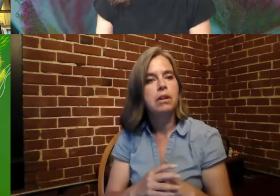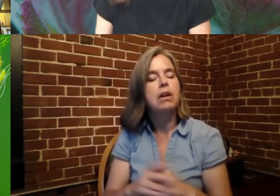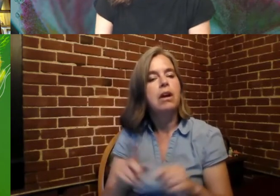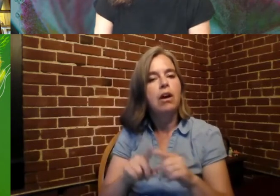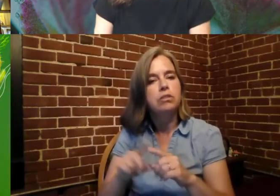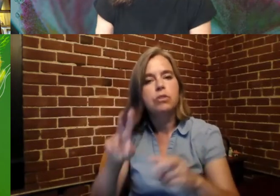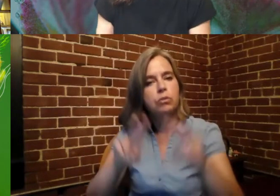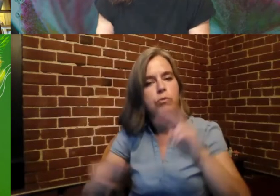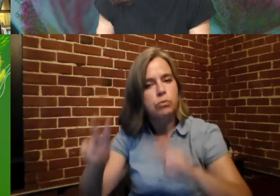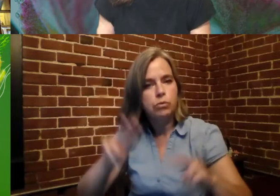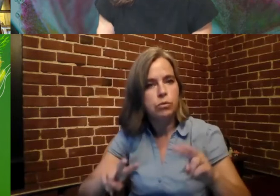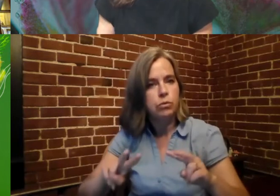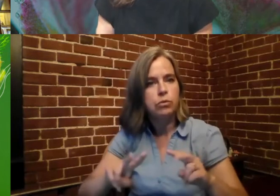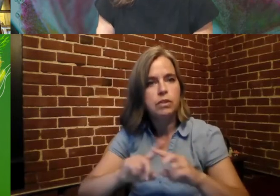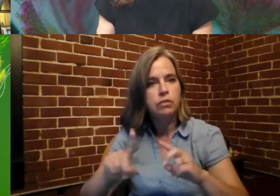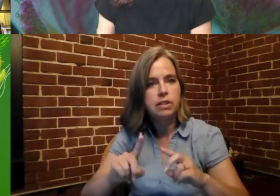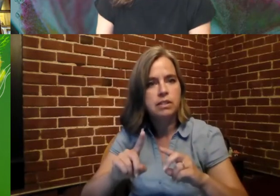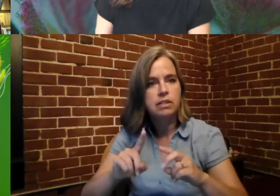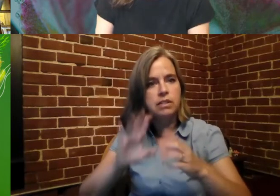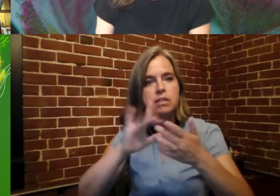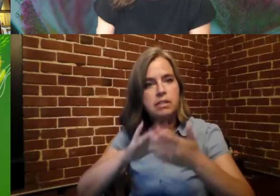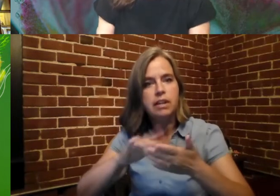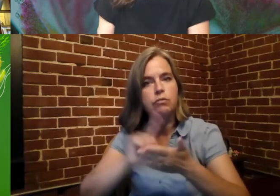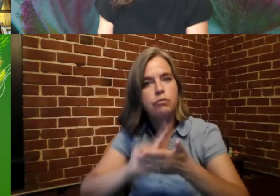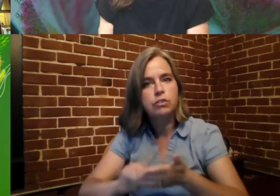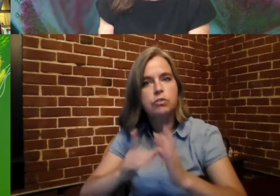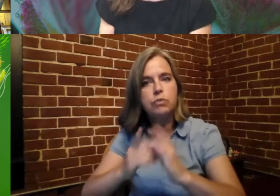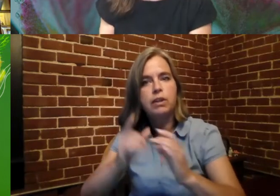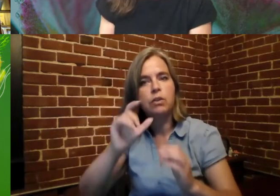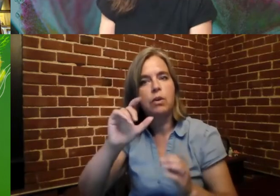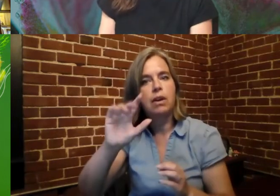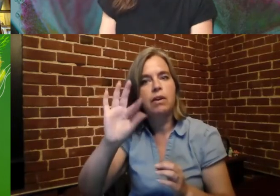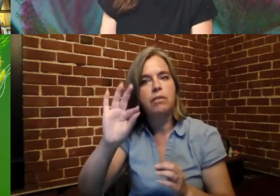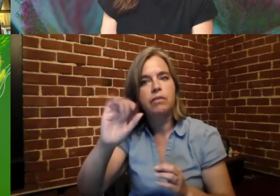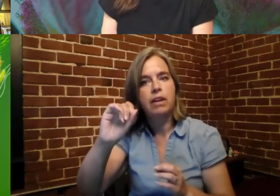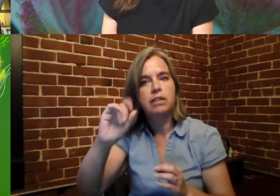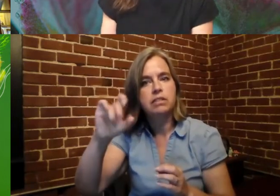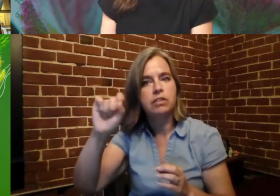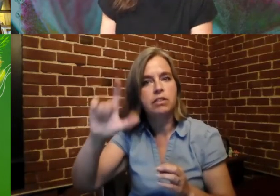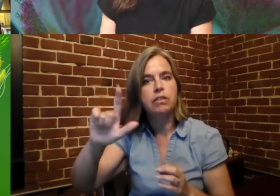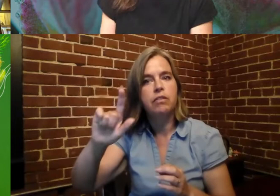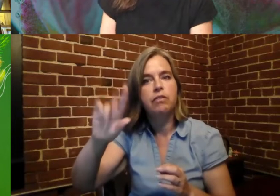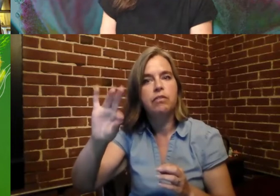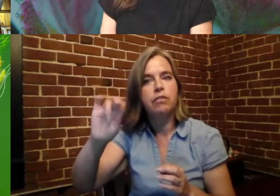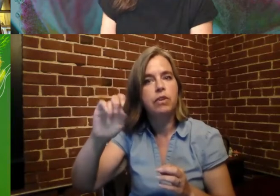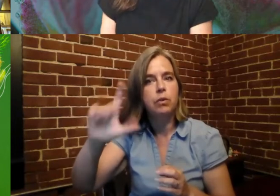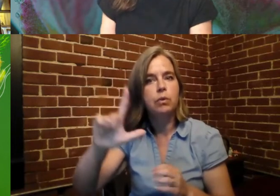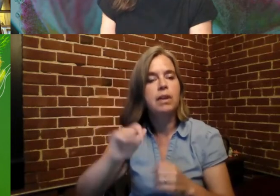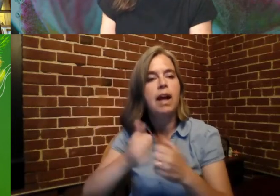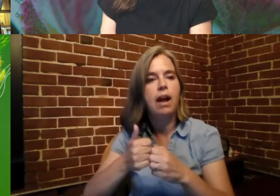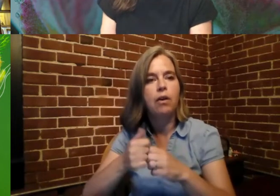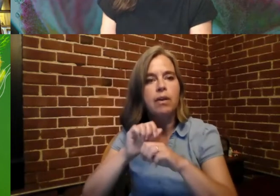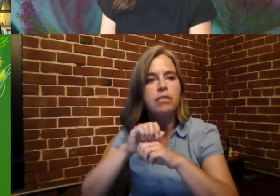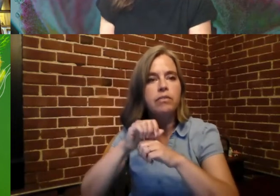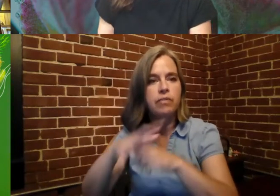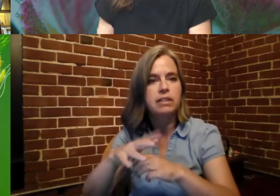different studies with fossil fuels and how that's affecting the environment and carbon emissions. And so it was all of these journal reports